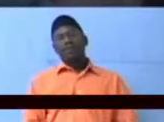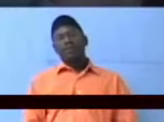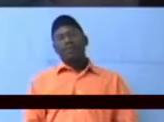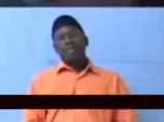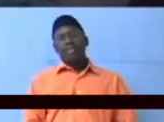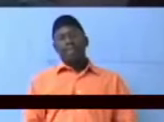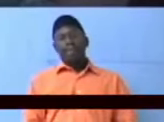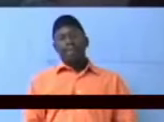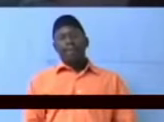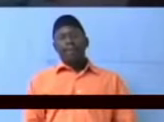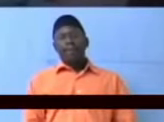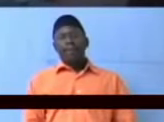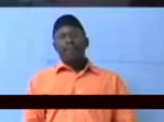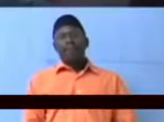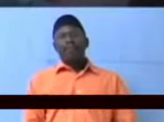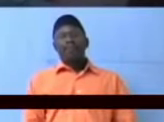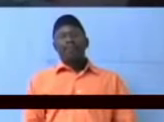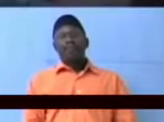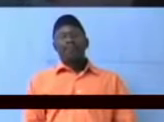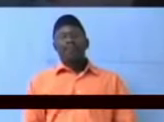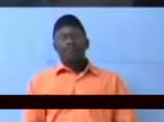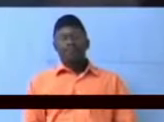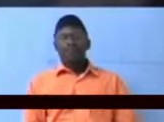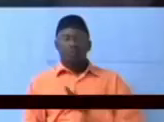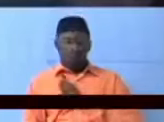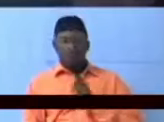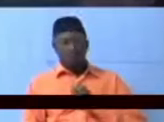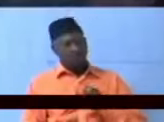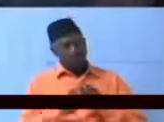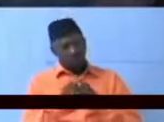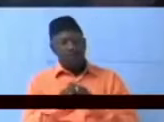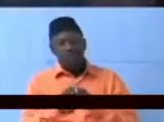So we followed the normal court proceedings regarding trial.